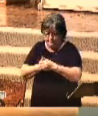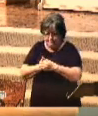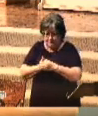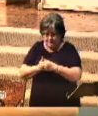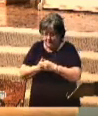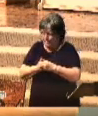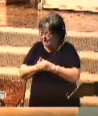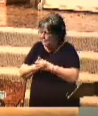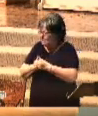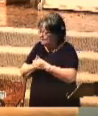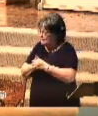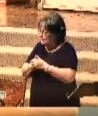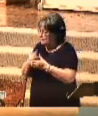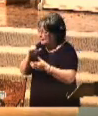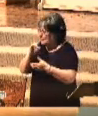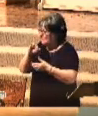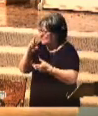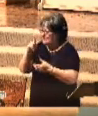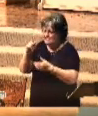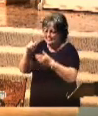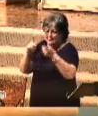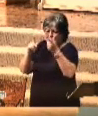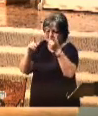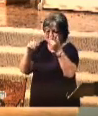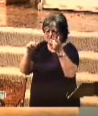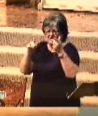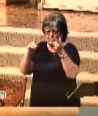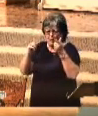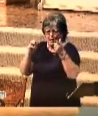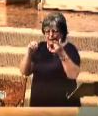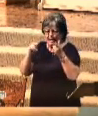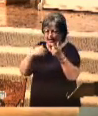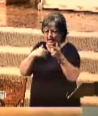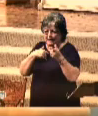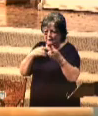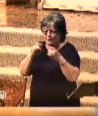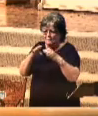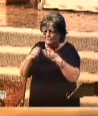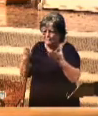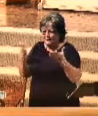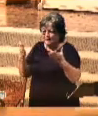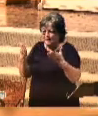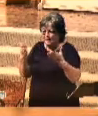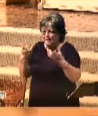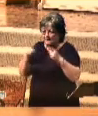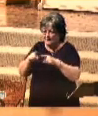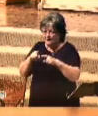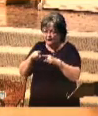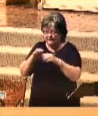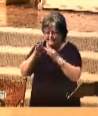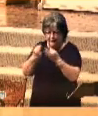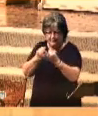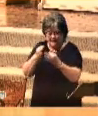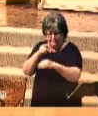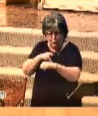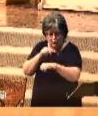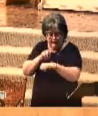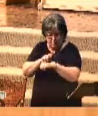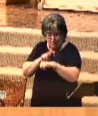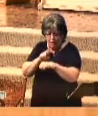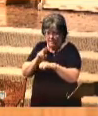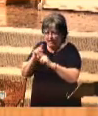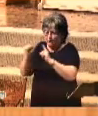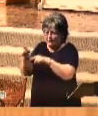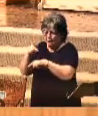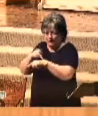Tito and Yvonne, I saw them right back here. They had a tragedy in their family in Puerto Rico, and they went over to Puerto